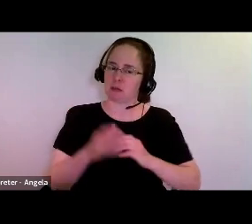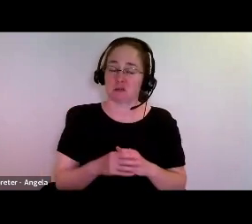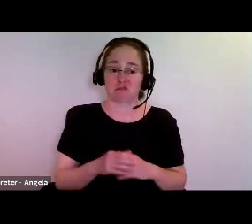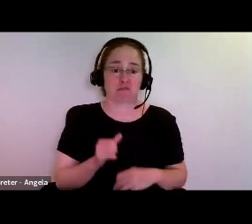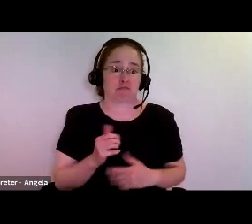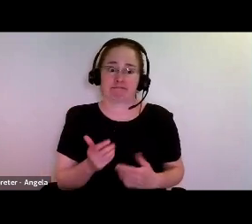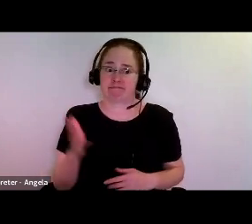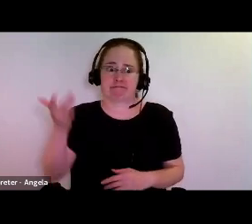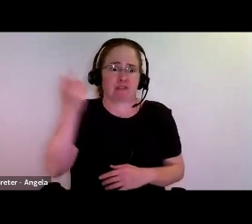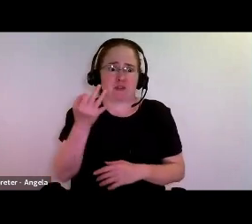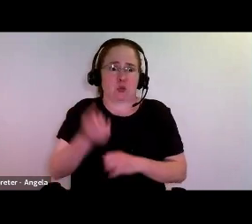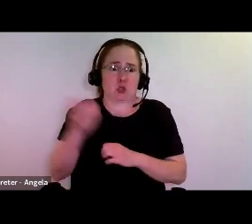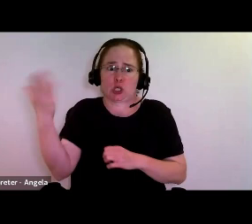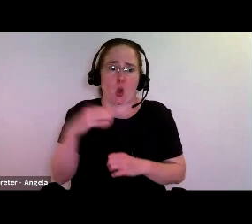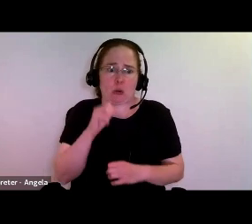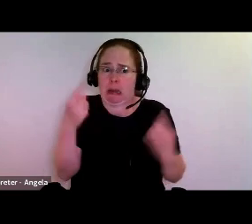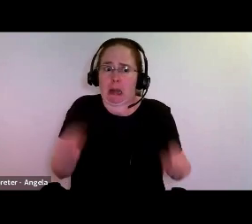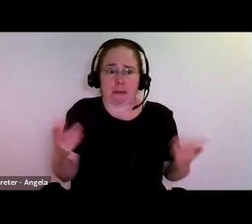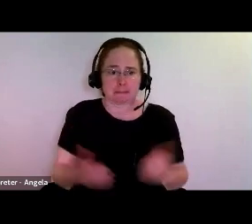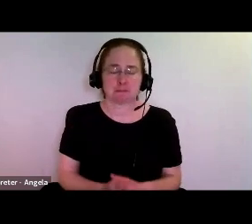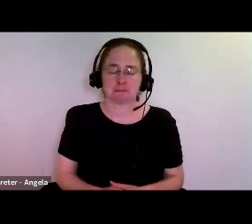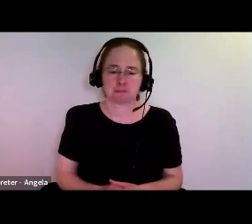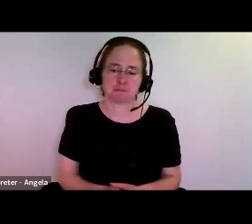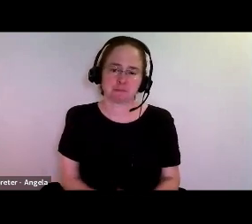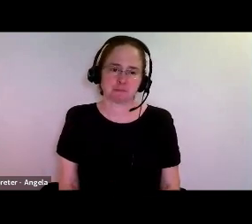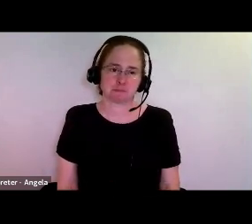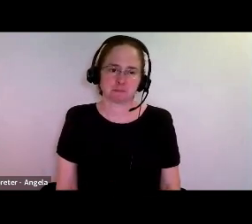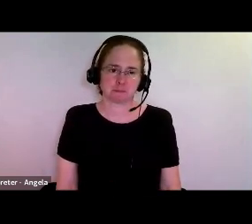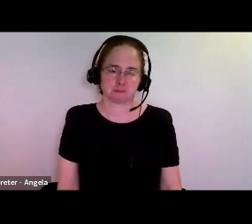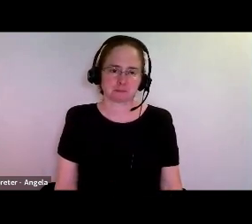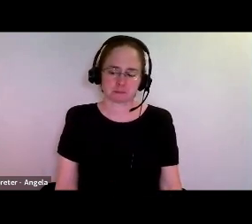a few years ago. Next slide, please.